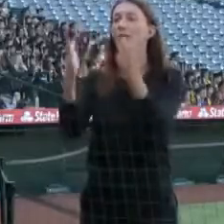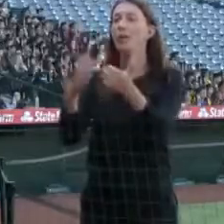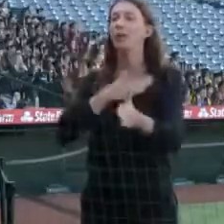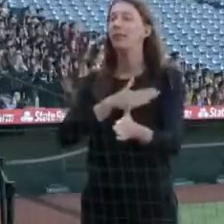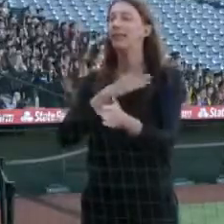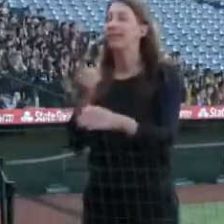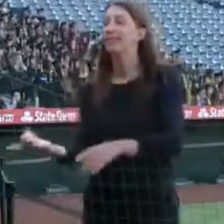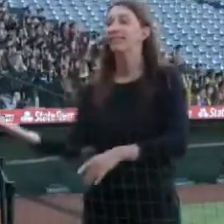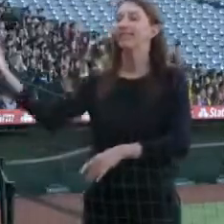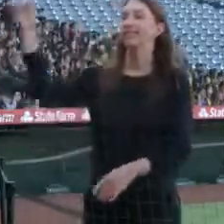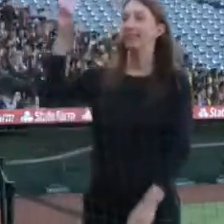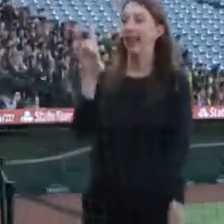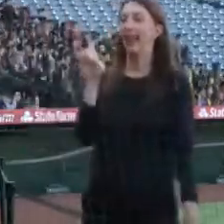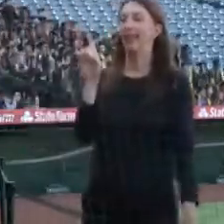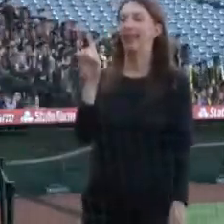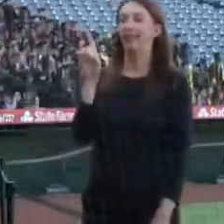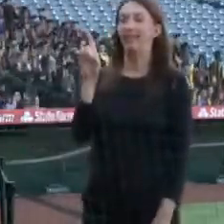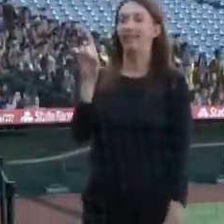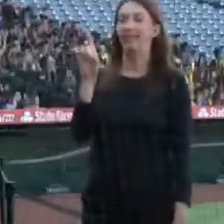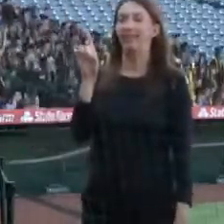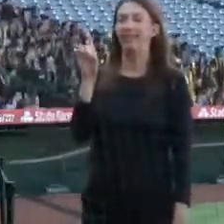stand?